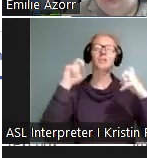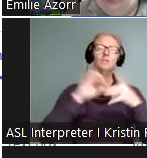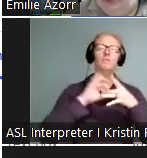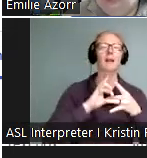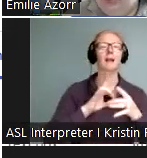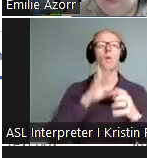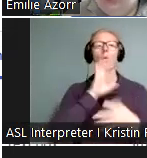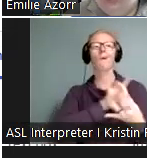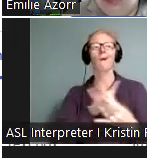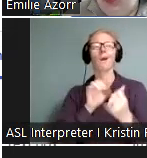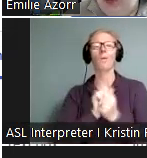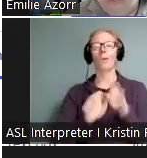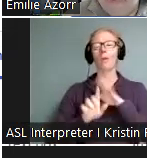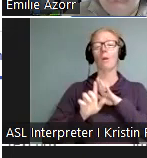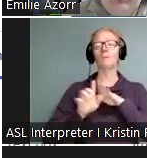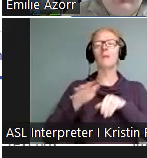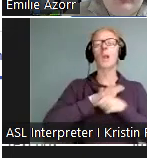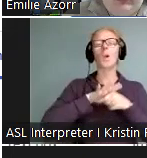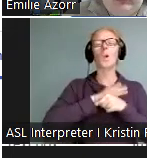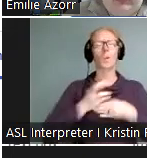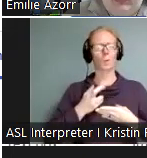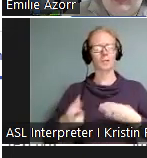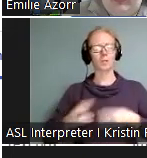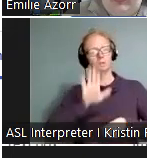connect folks with local resources in the area.